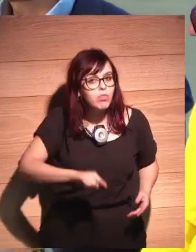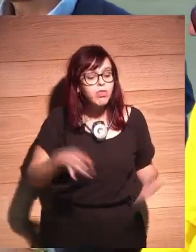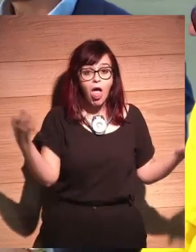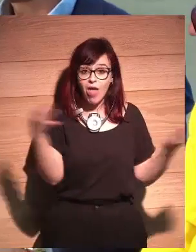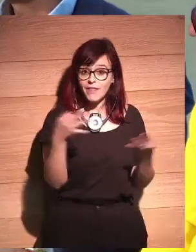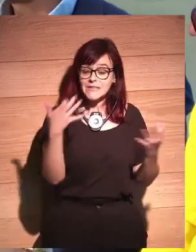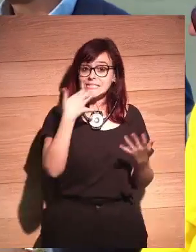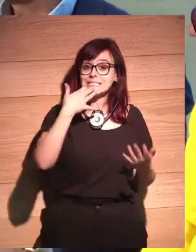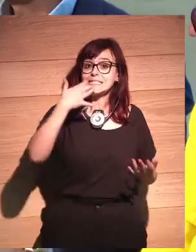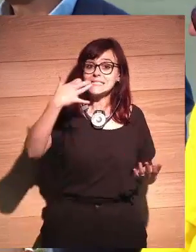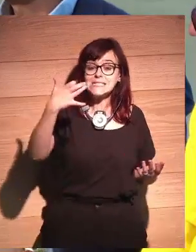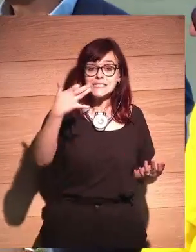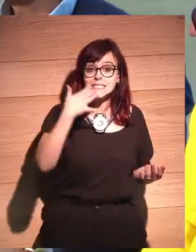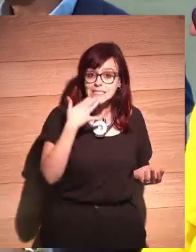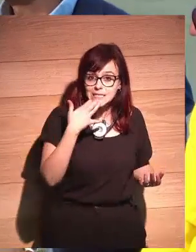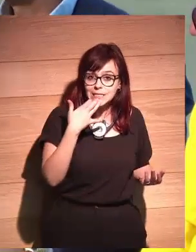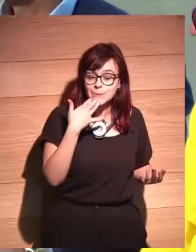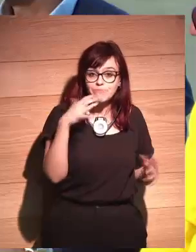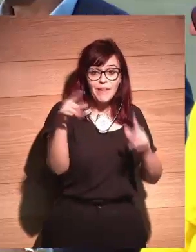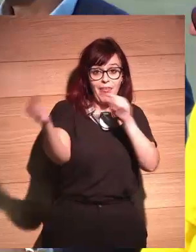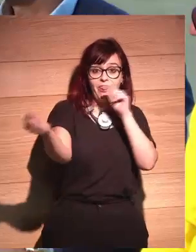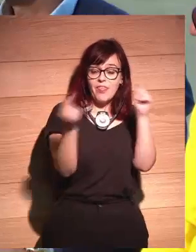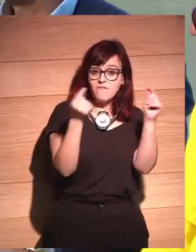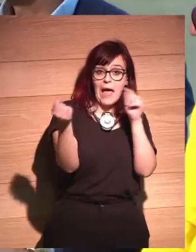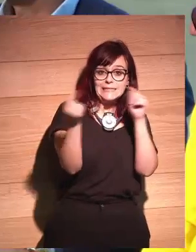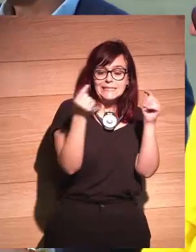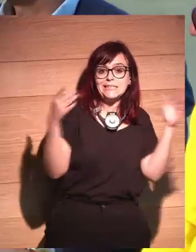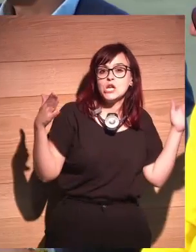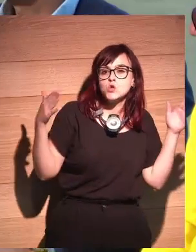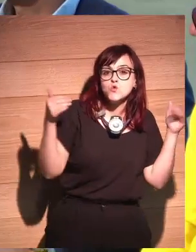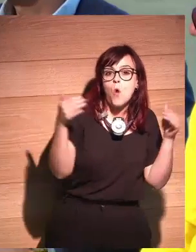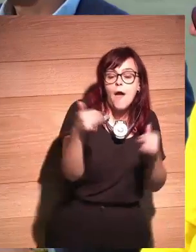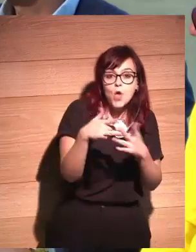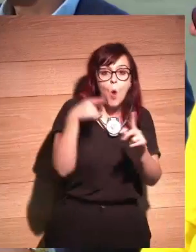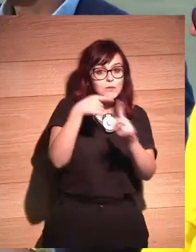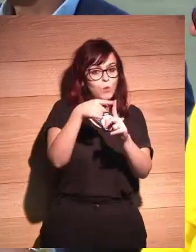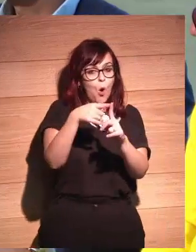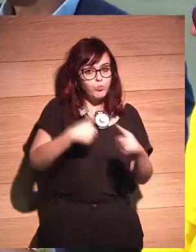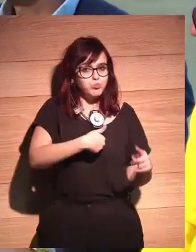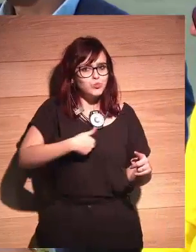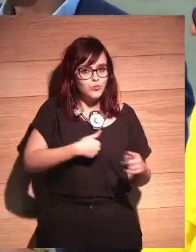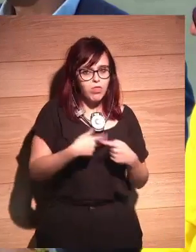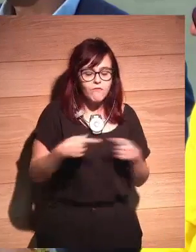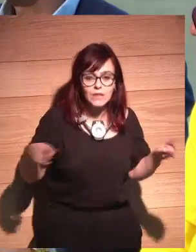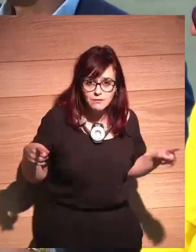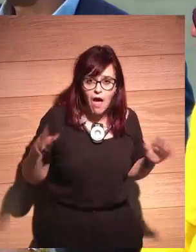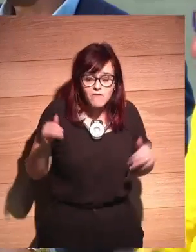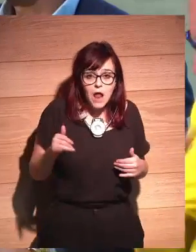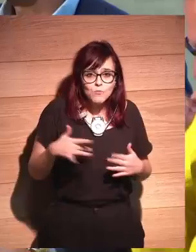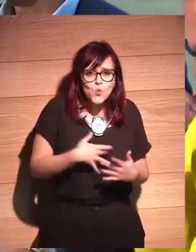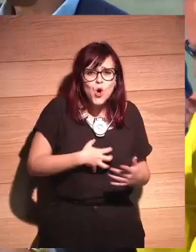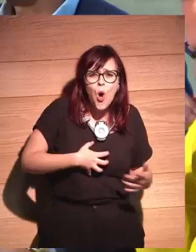this wide range discussion of the different positions, we will have very difficult to raise the real